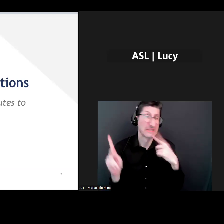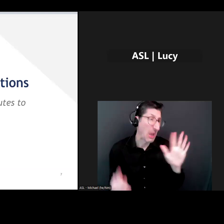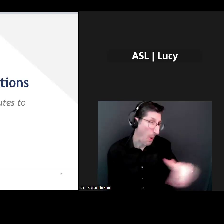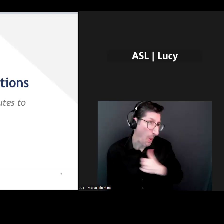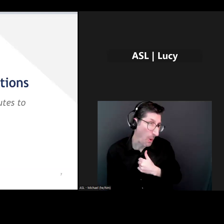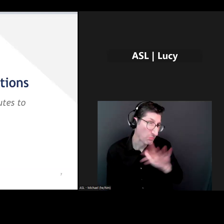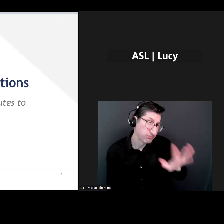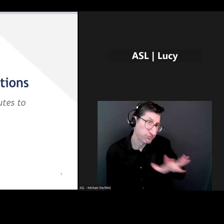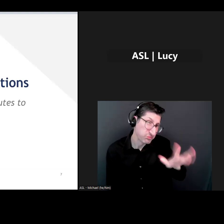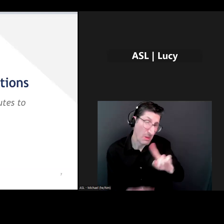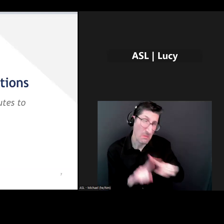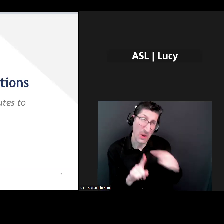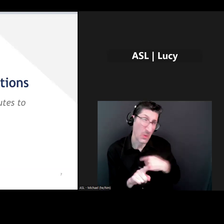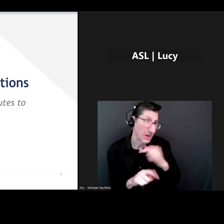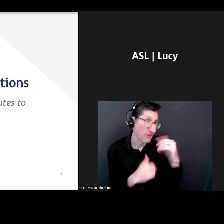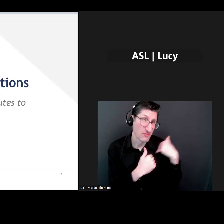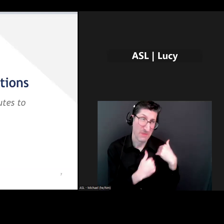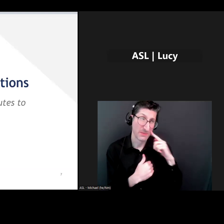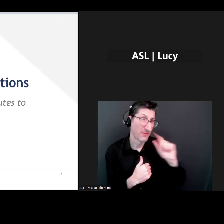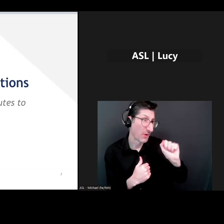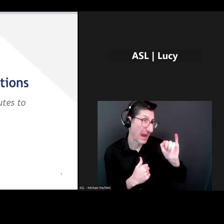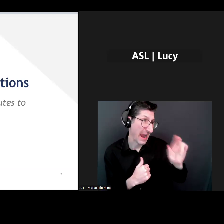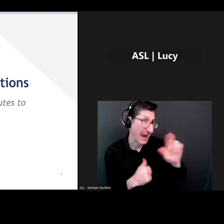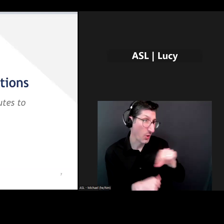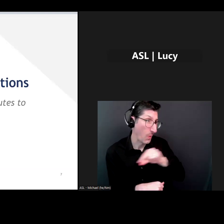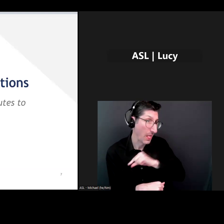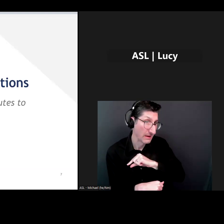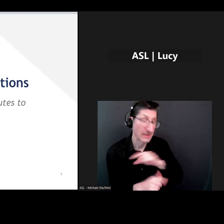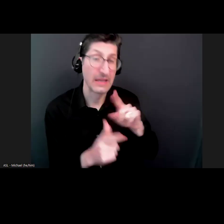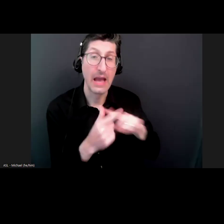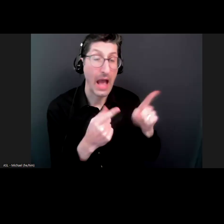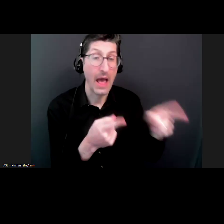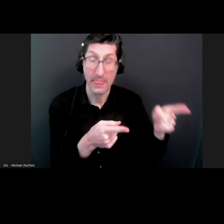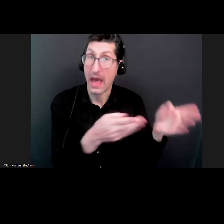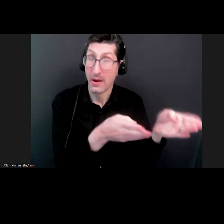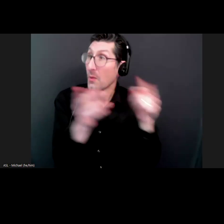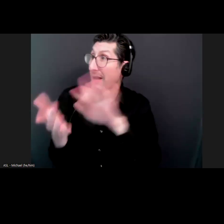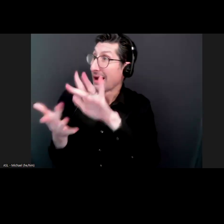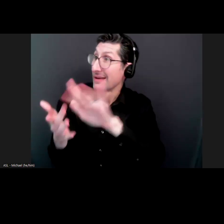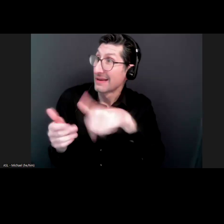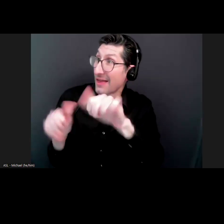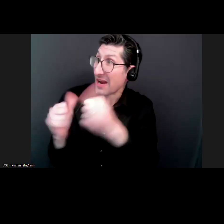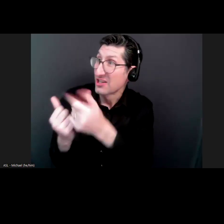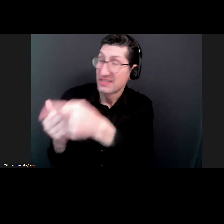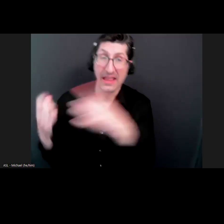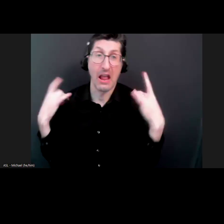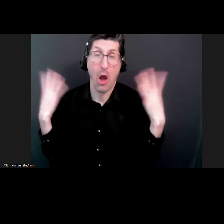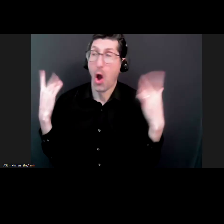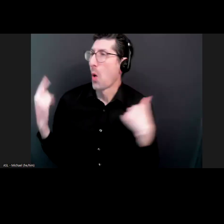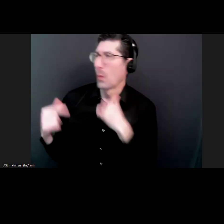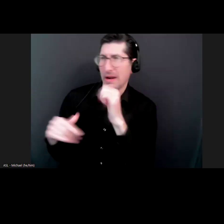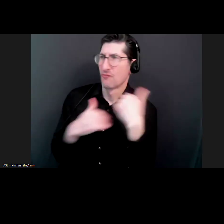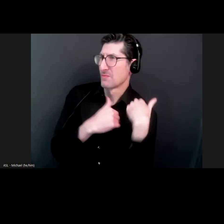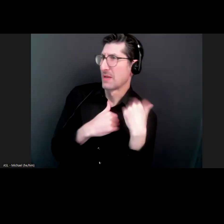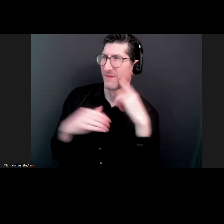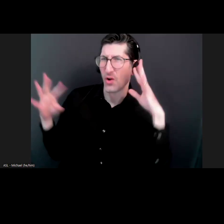of air quality. We go to another agency, well, we don't do noise. So we'd like to know if there's a place we can go to get